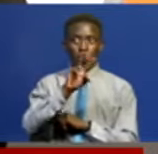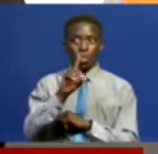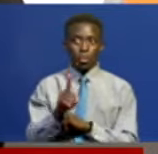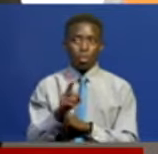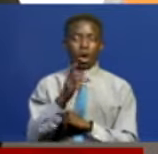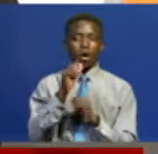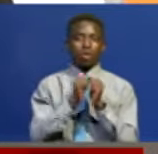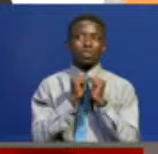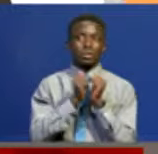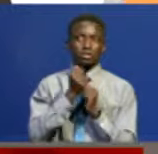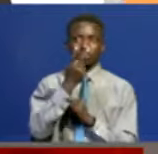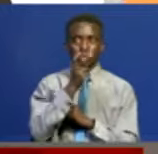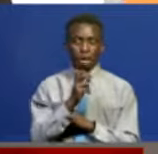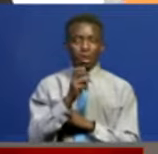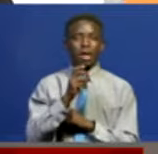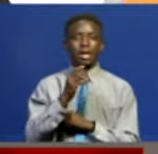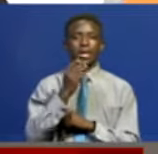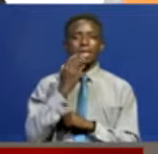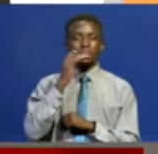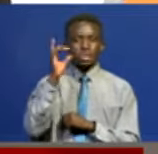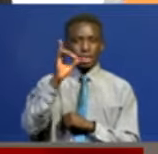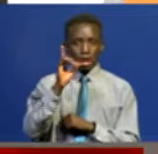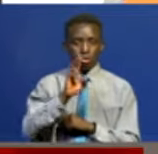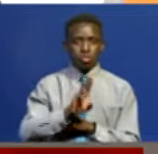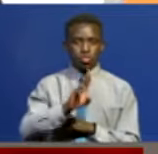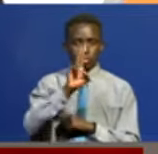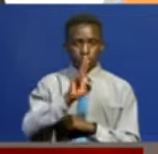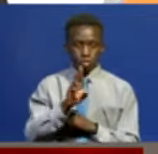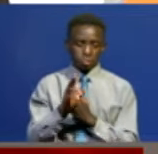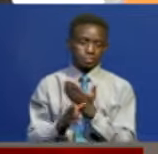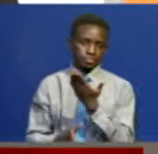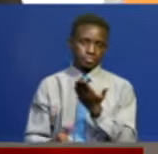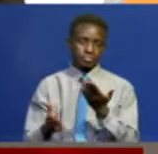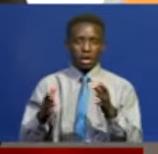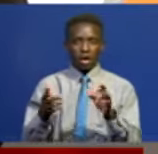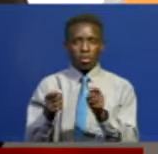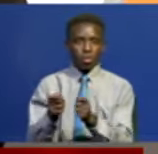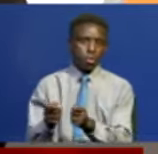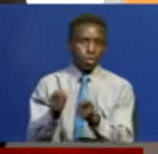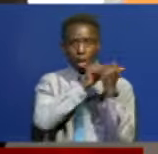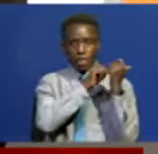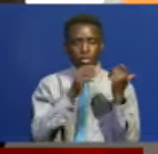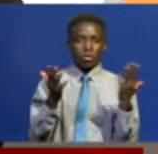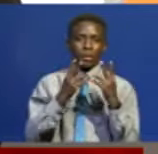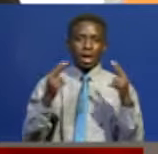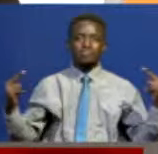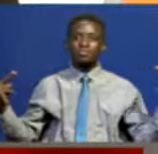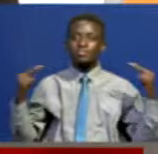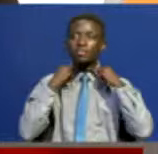curfew. We move on to the COVID-19 burden in Kenya, where we have